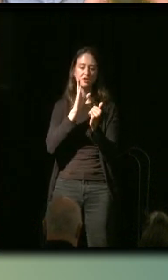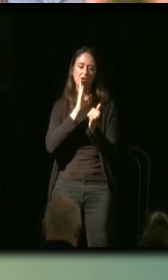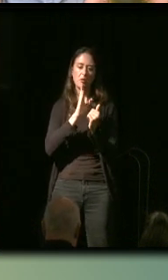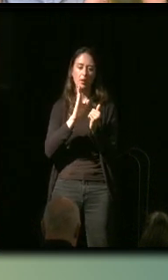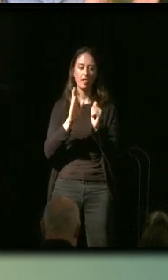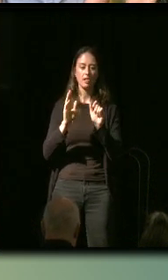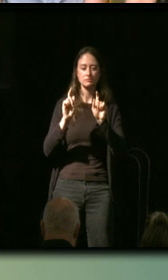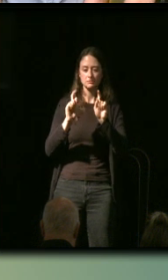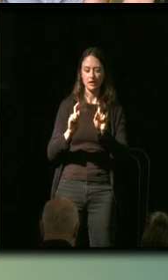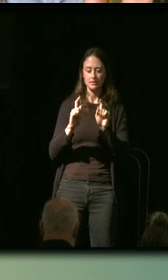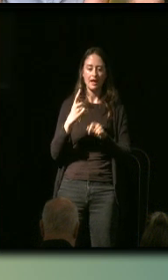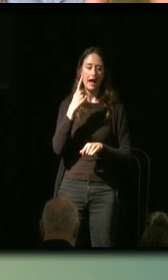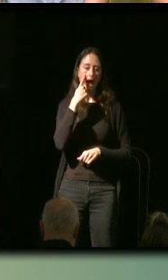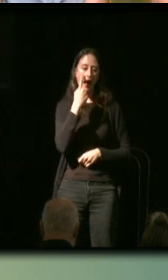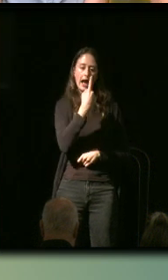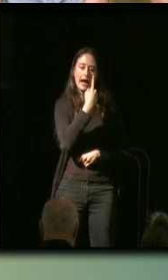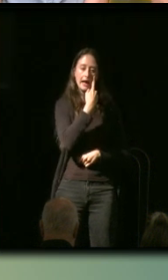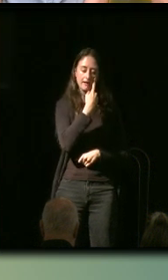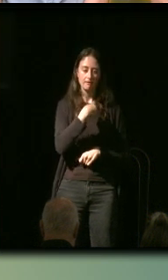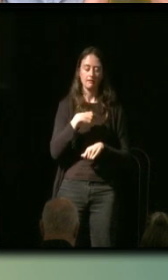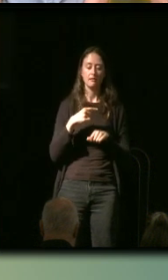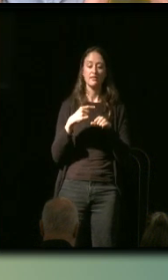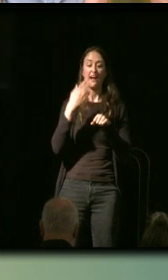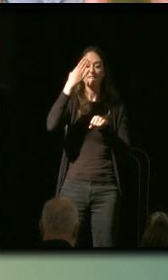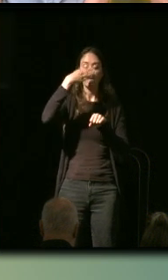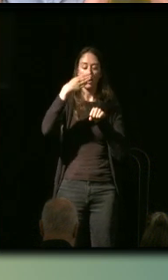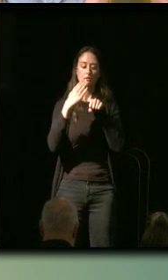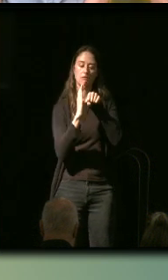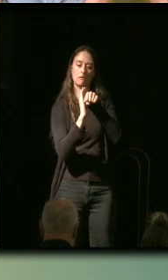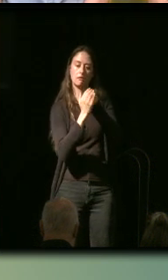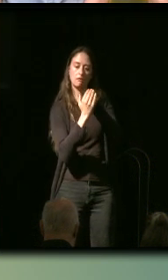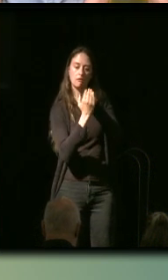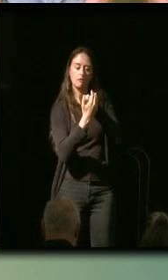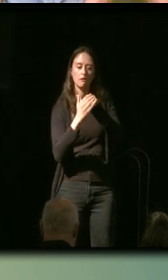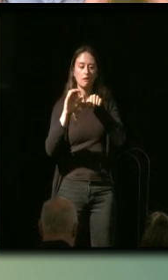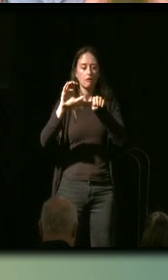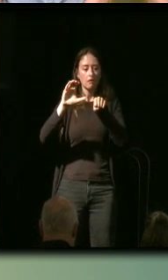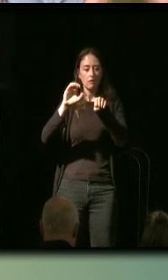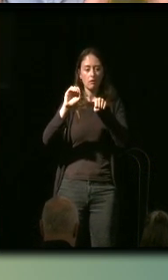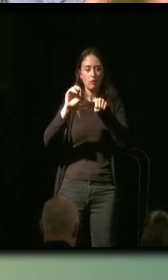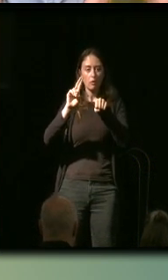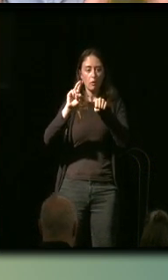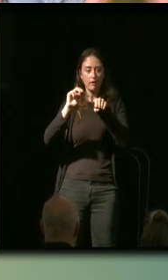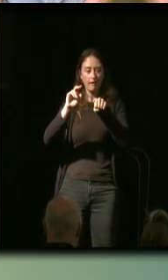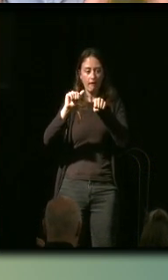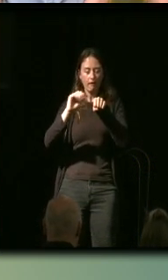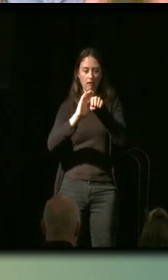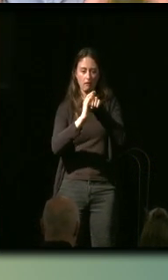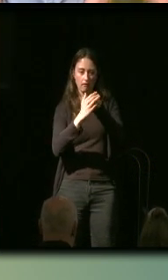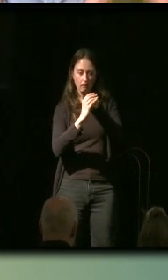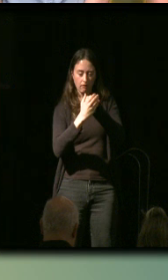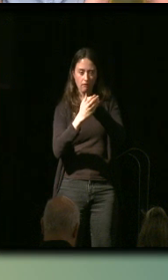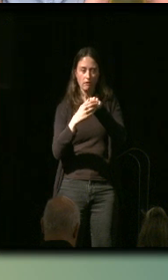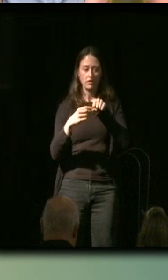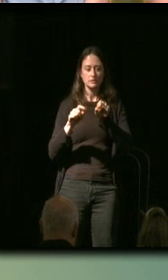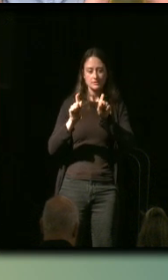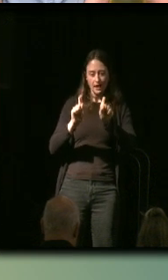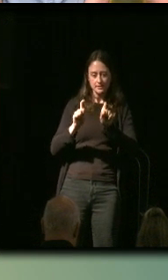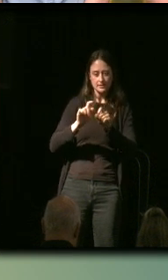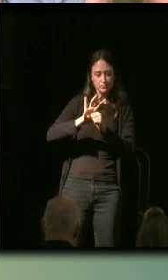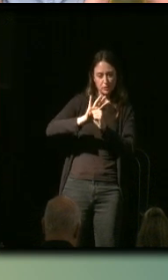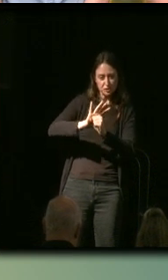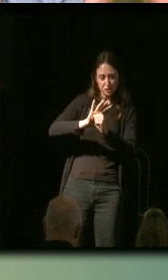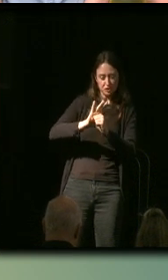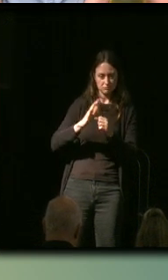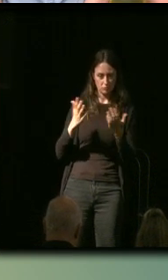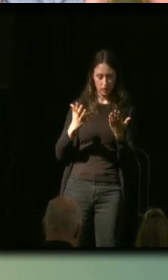eye pressure. And then we do a macular integrity assessment or MAIA